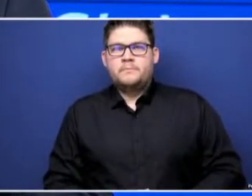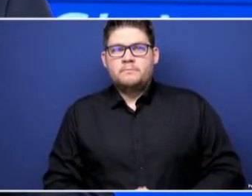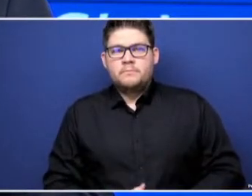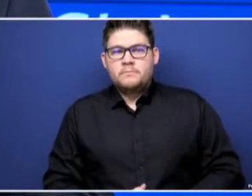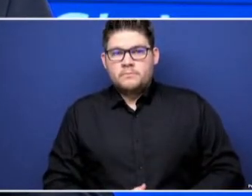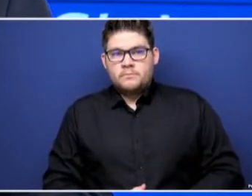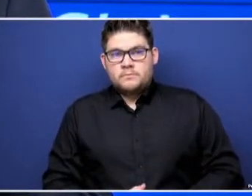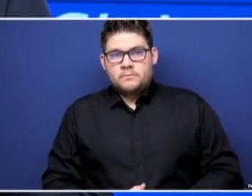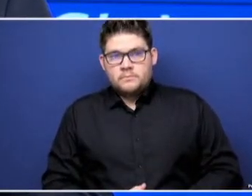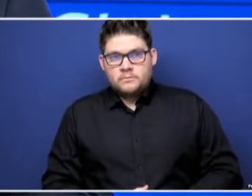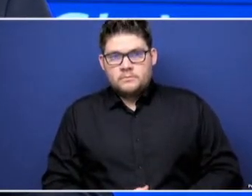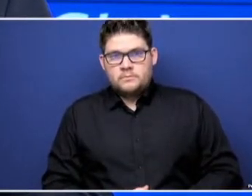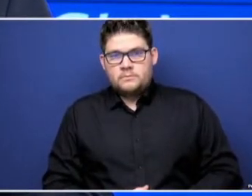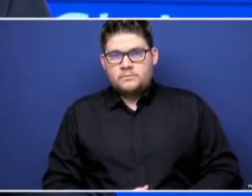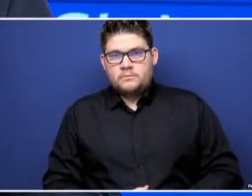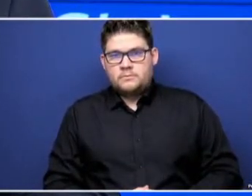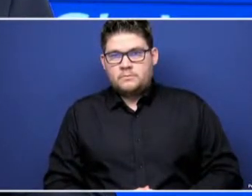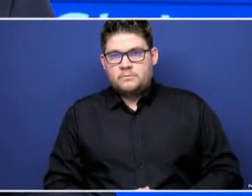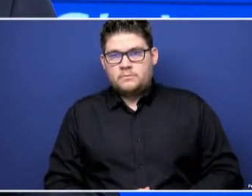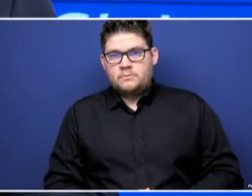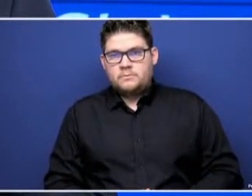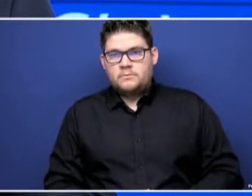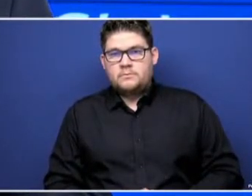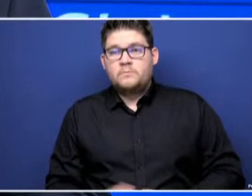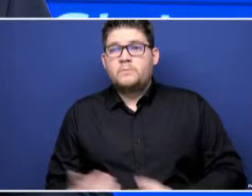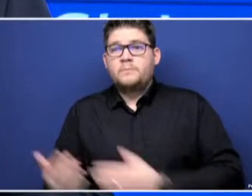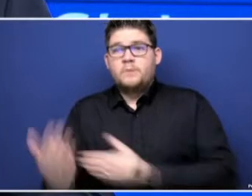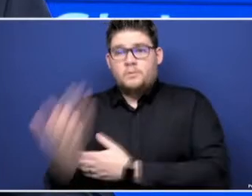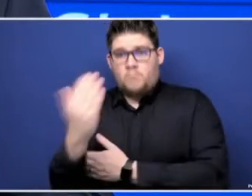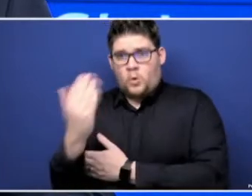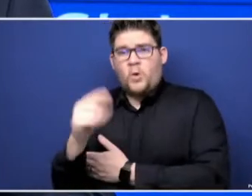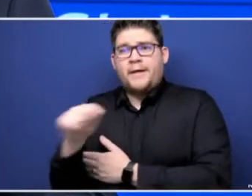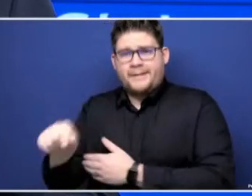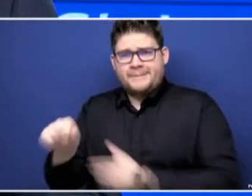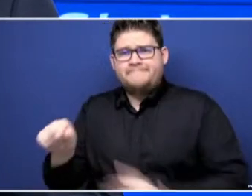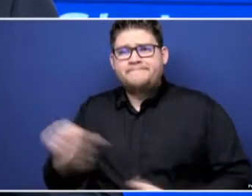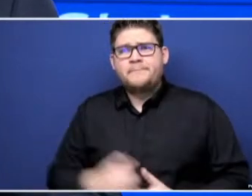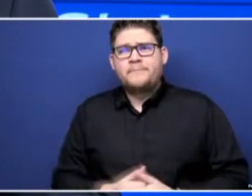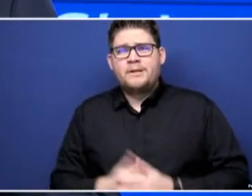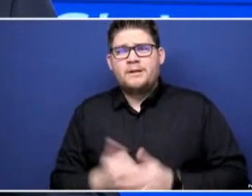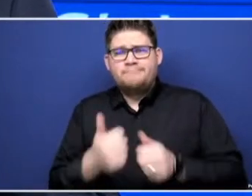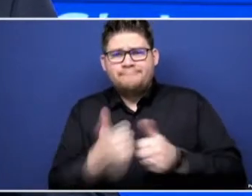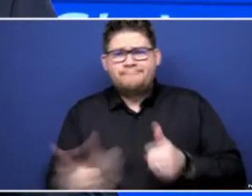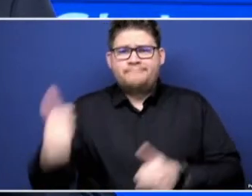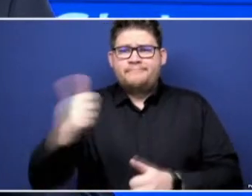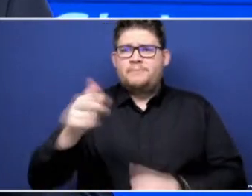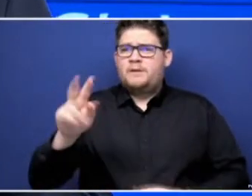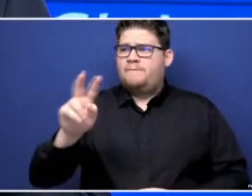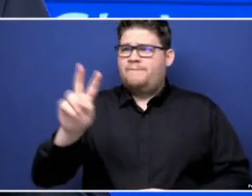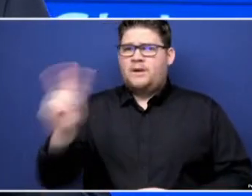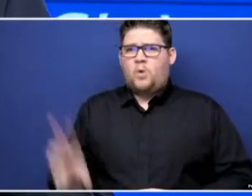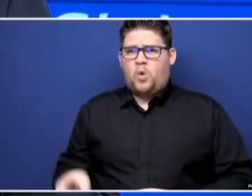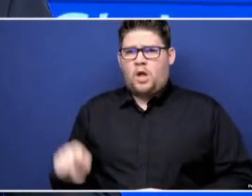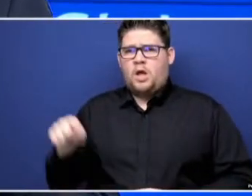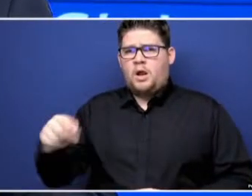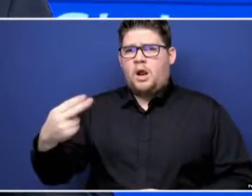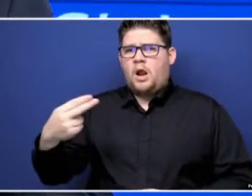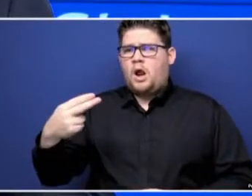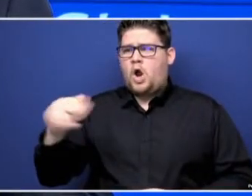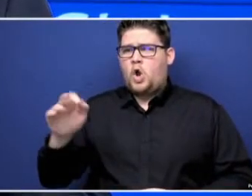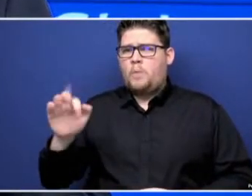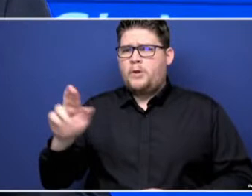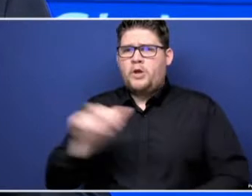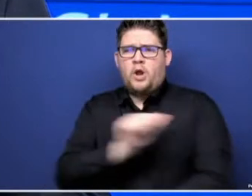and again, in the U.S. Congress, I think anyone who has spent any time watching the U.S. Congress knows that the likelihood of success on any number